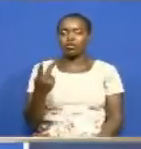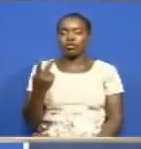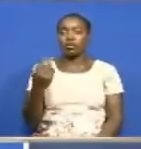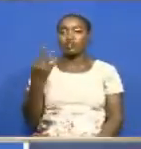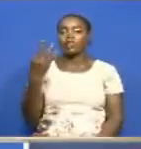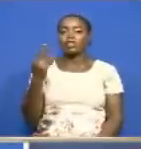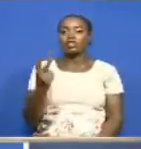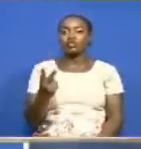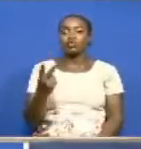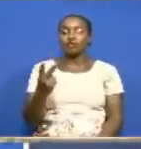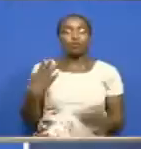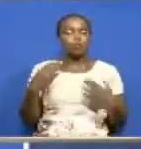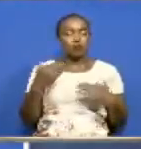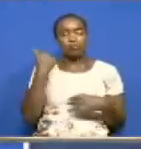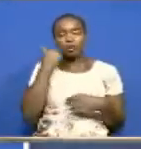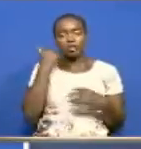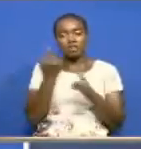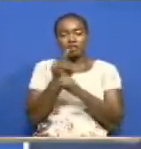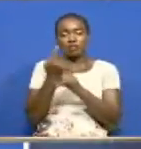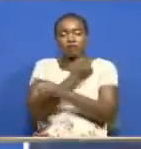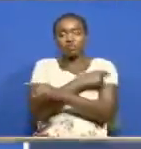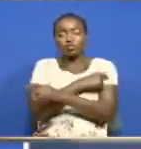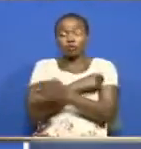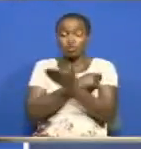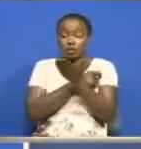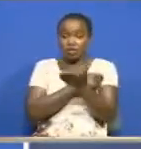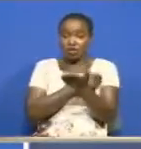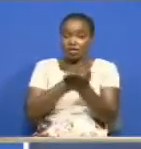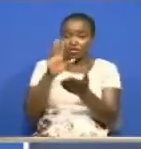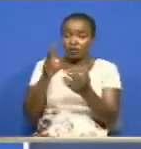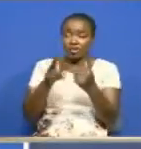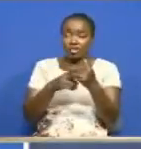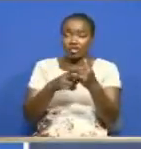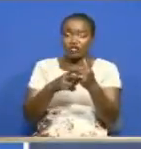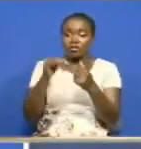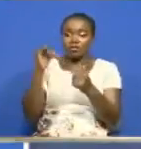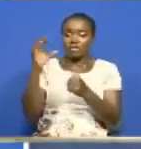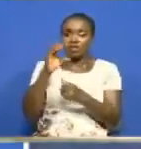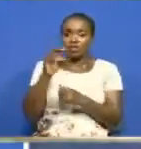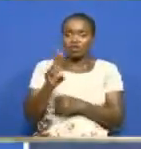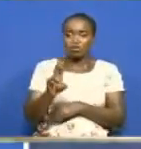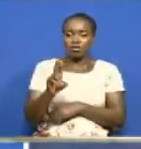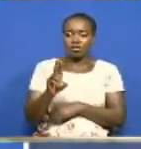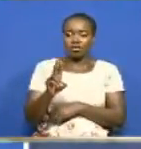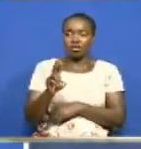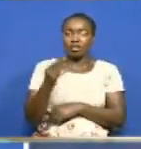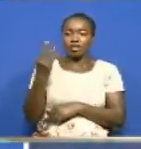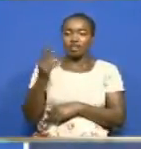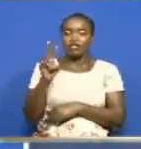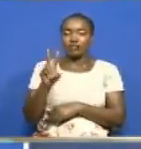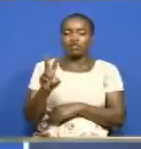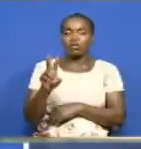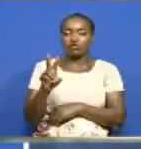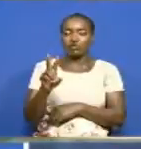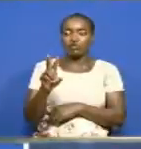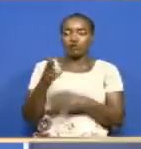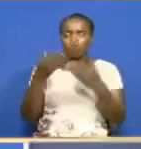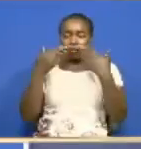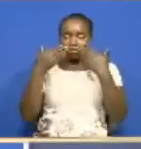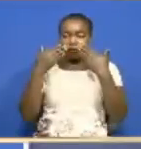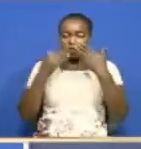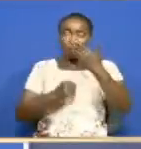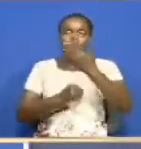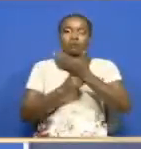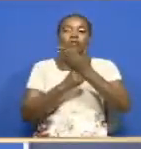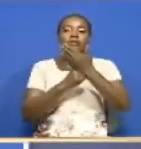1,232 patients are admitted at various hospitals, with 57 under the intensive care unit, 32 of whom are on ventilator support